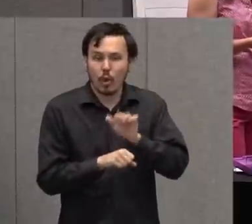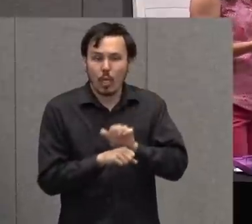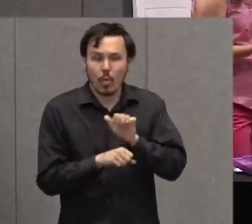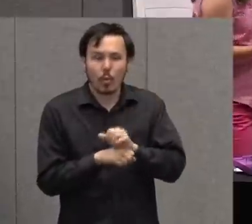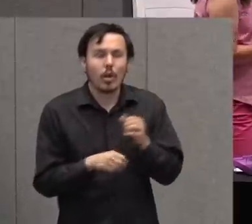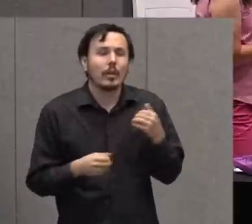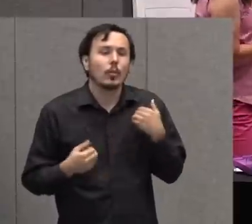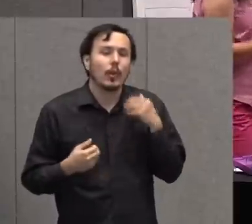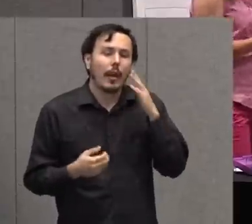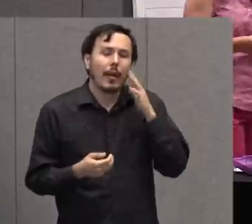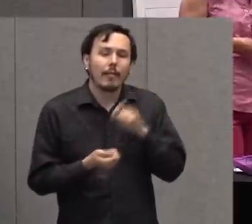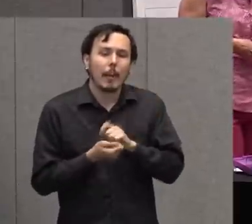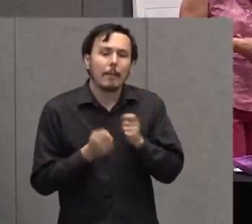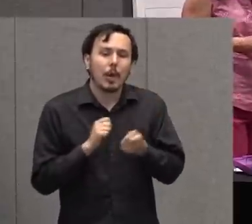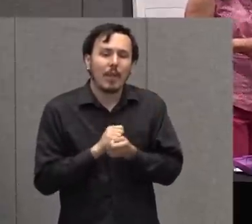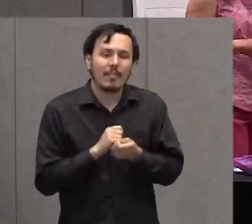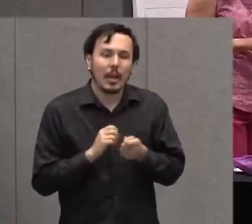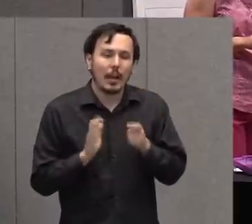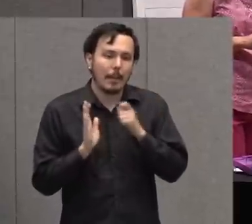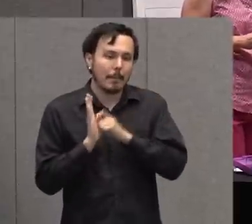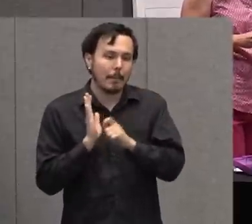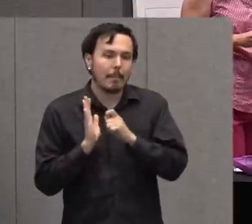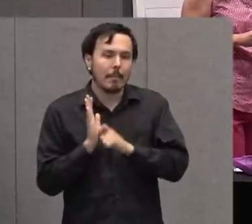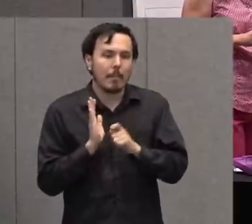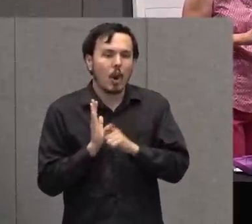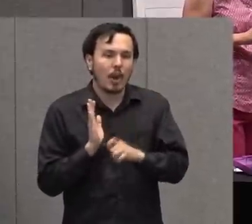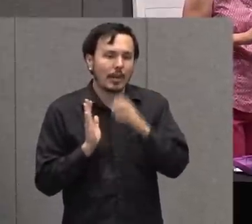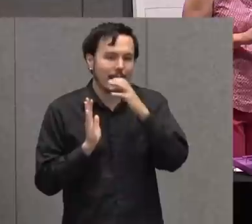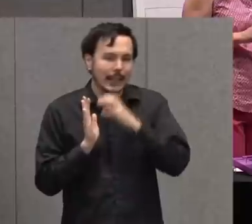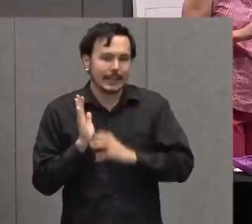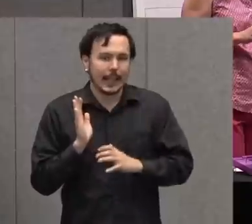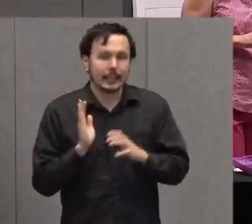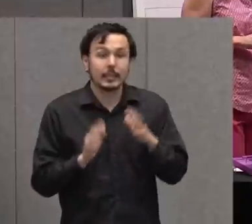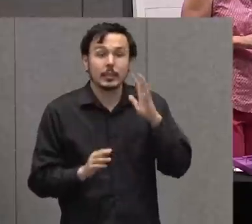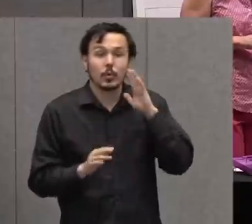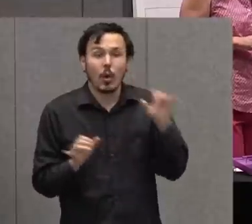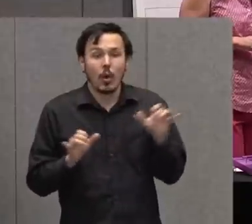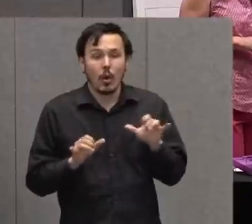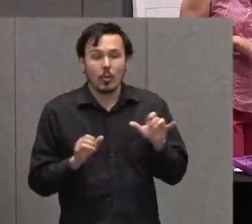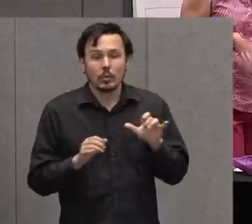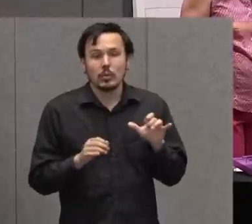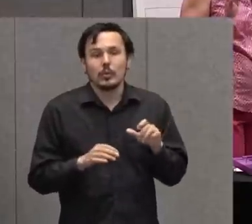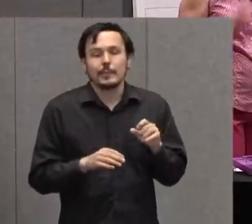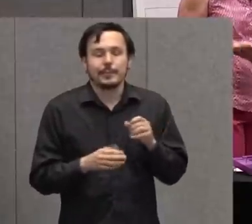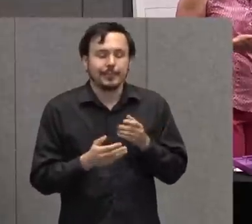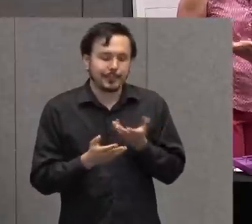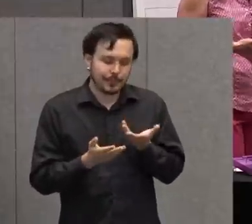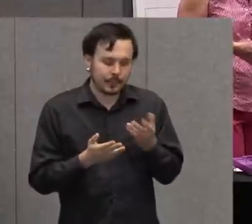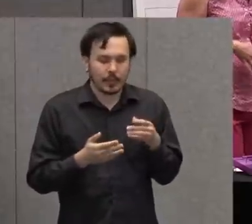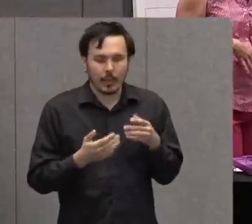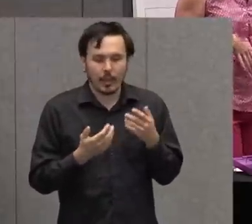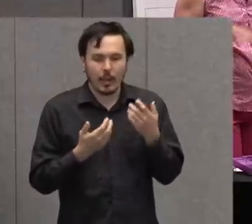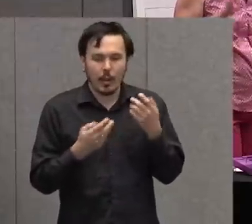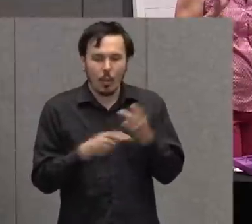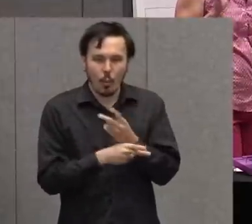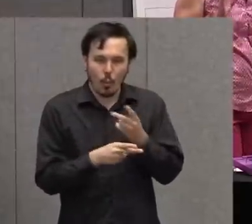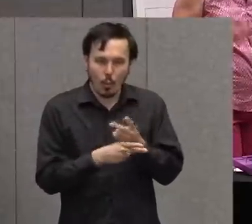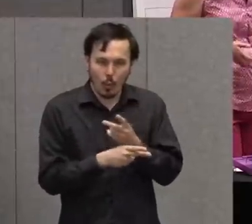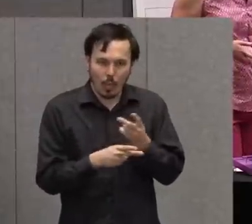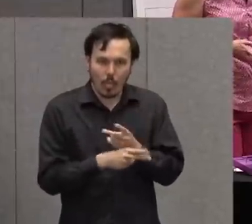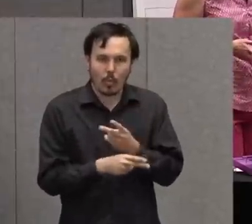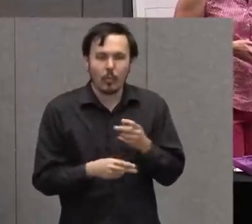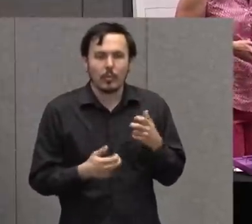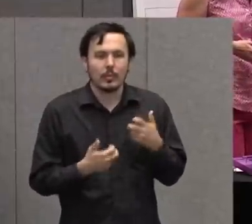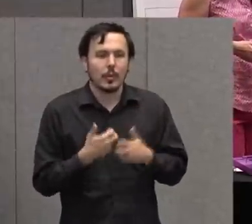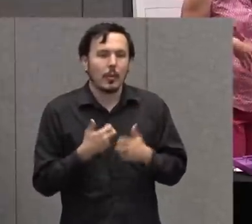modified marking the text, and then we're going to be working through the problem. Make sure to pause me if you